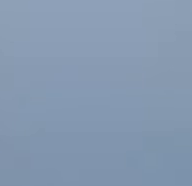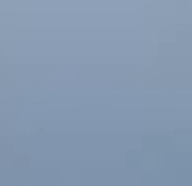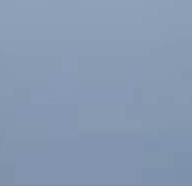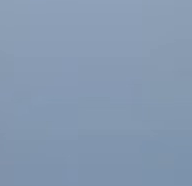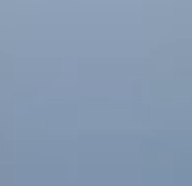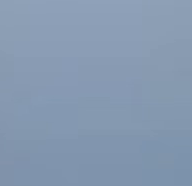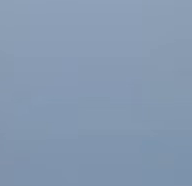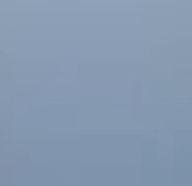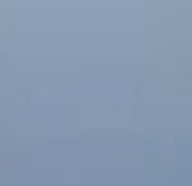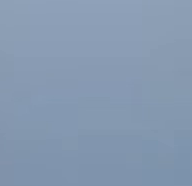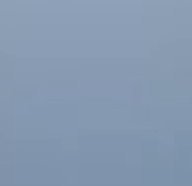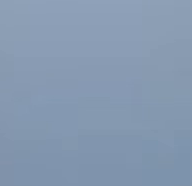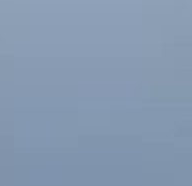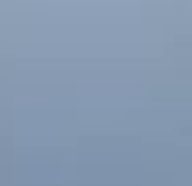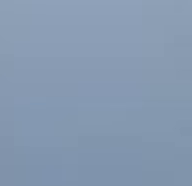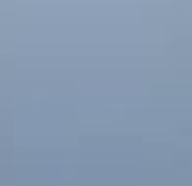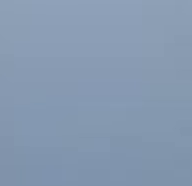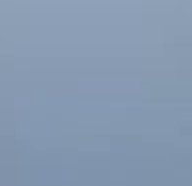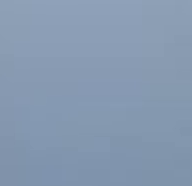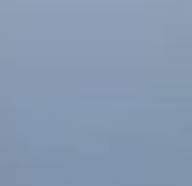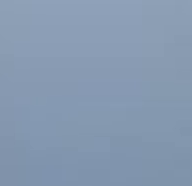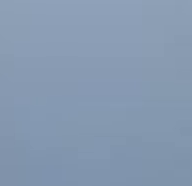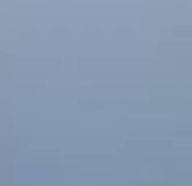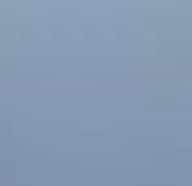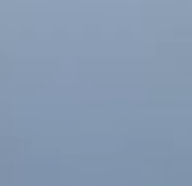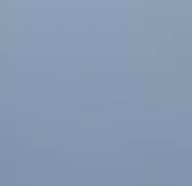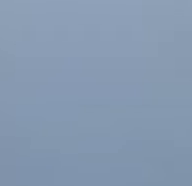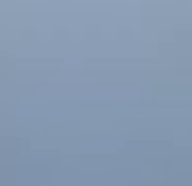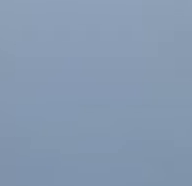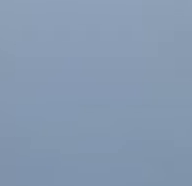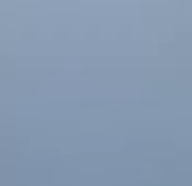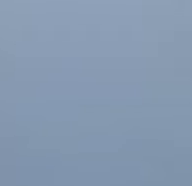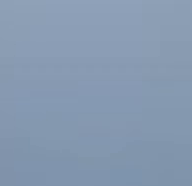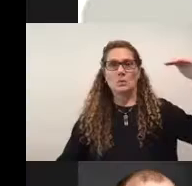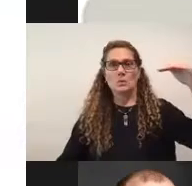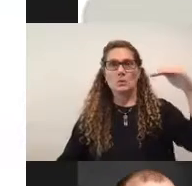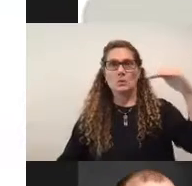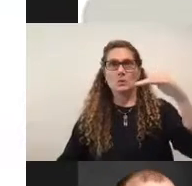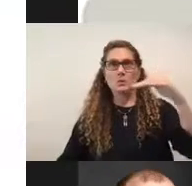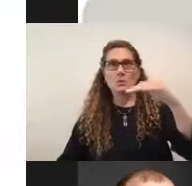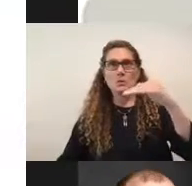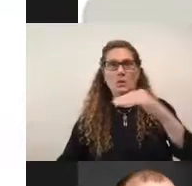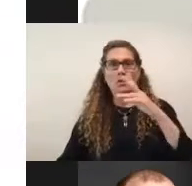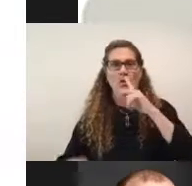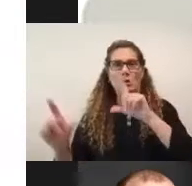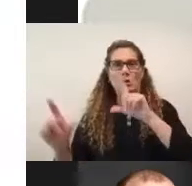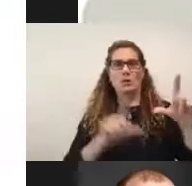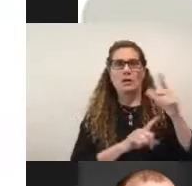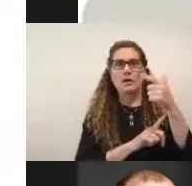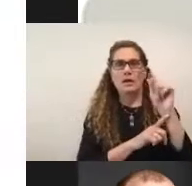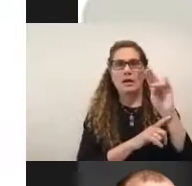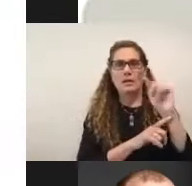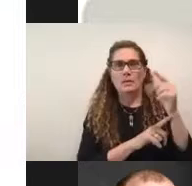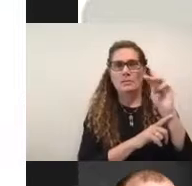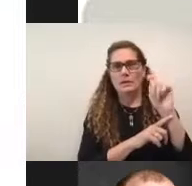are continuing to decline. The burden rate in the city of Milwaukee is 122.8 positive cases per 100,000, which is still considered